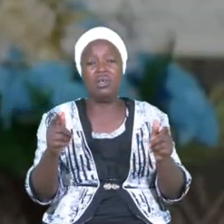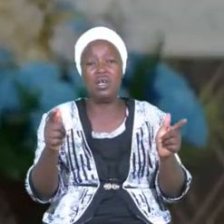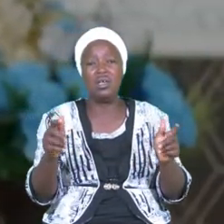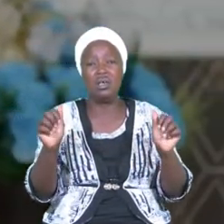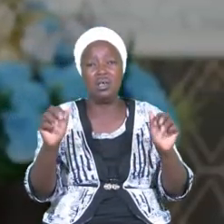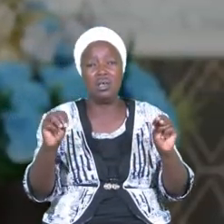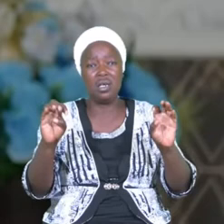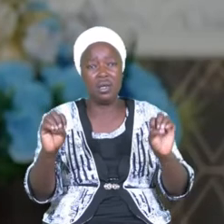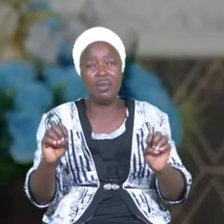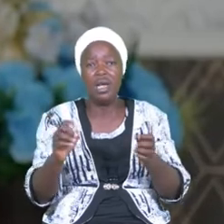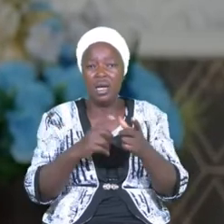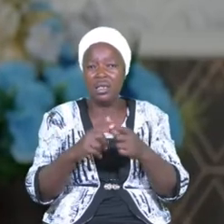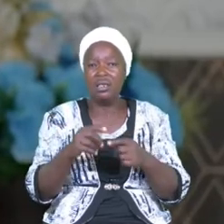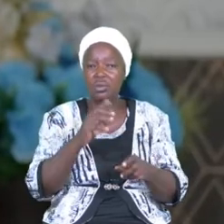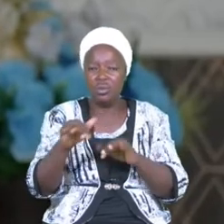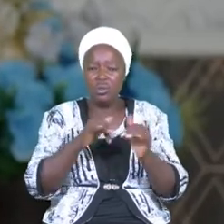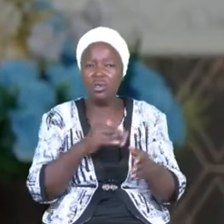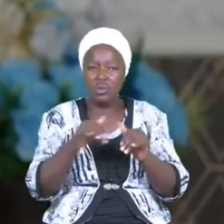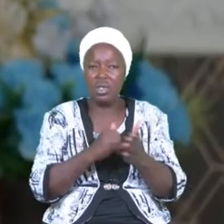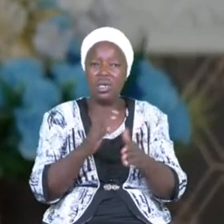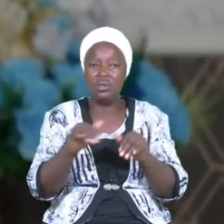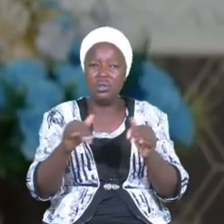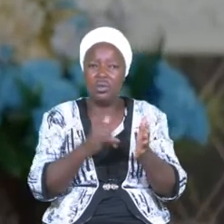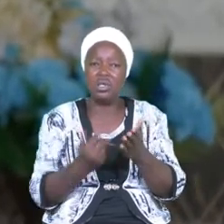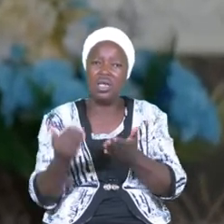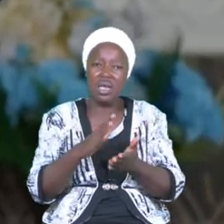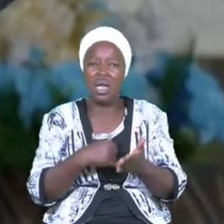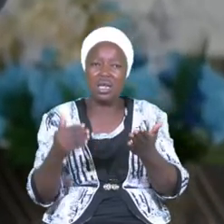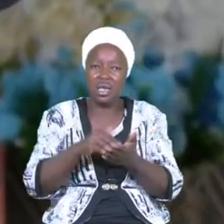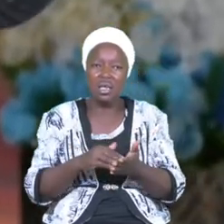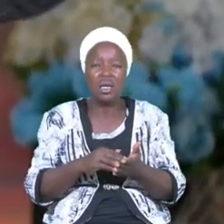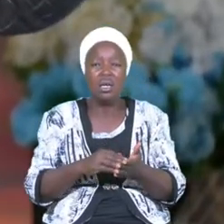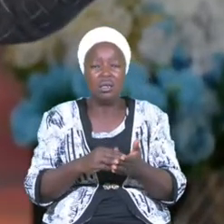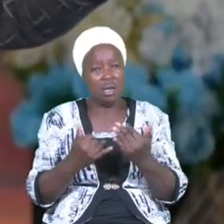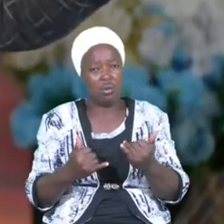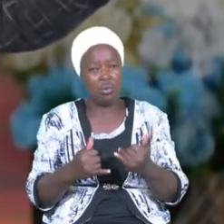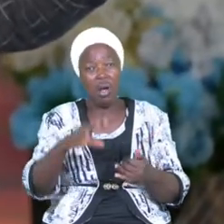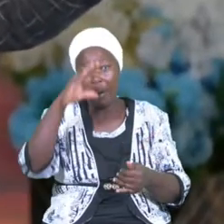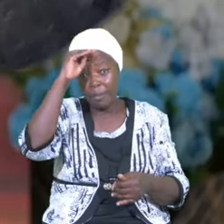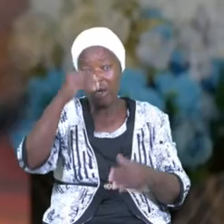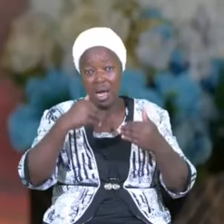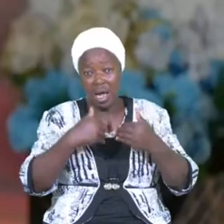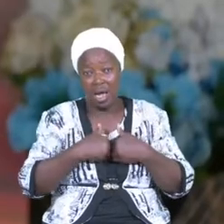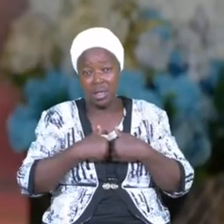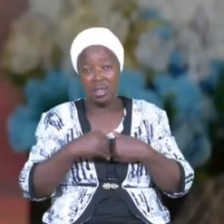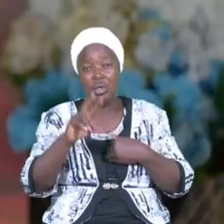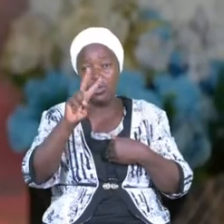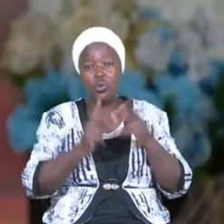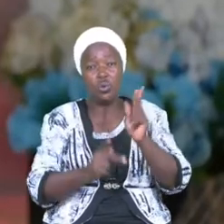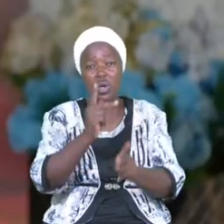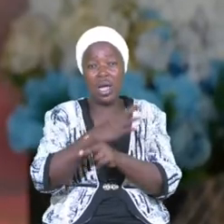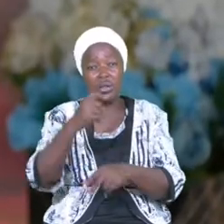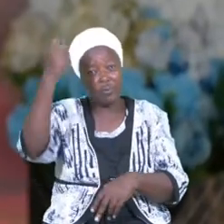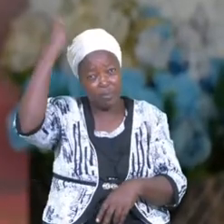again. Now, human beings have two kinds of mind. The